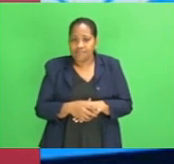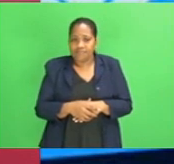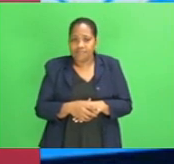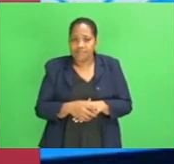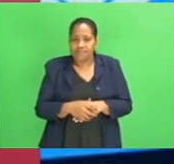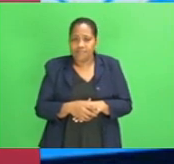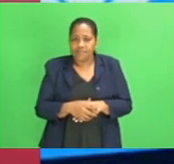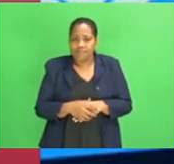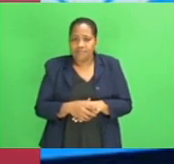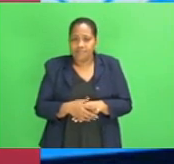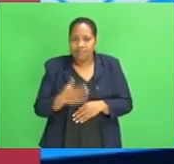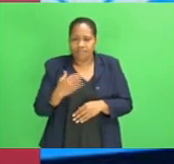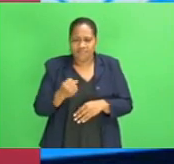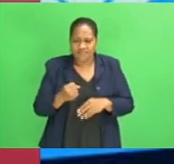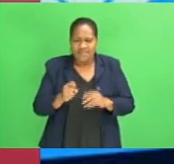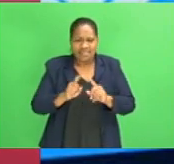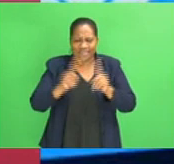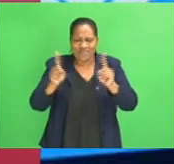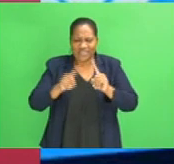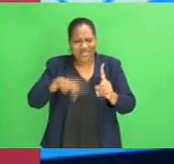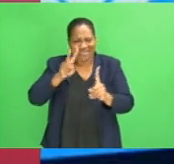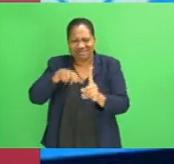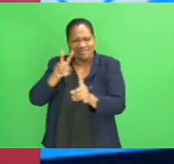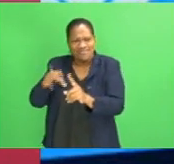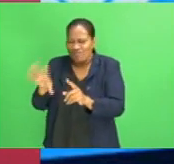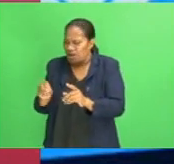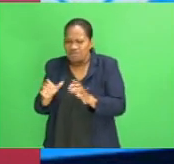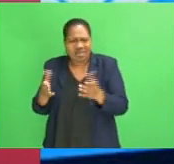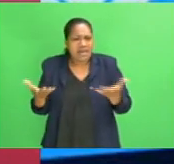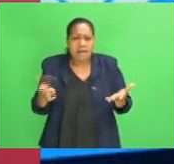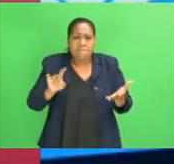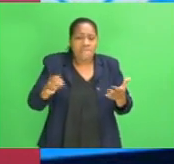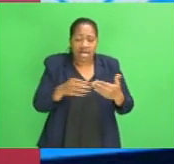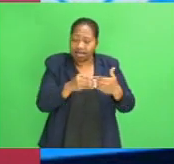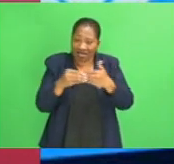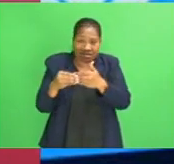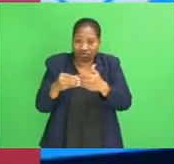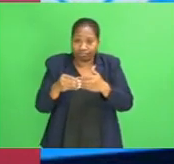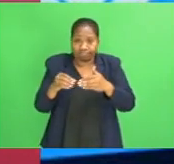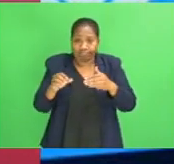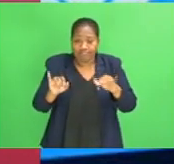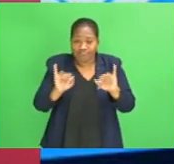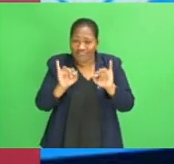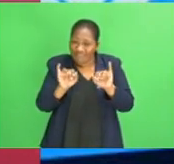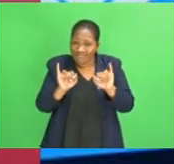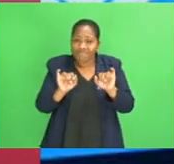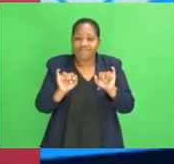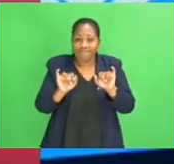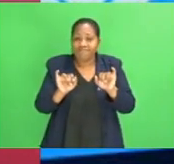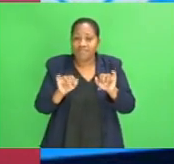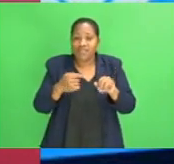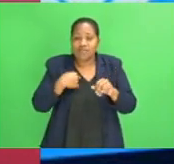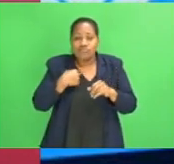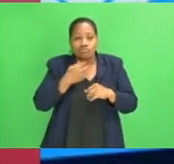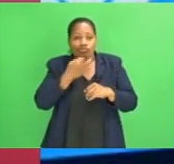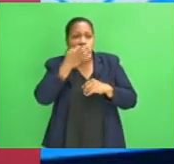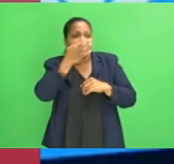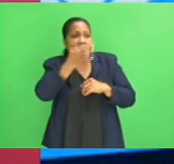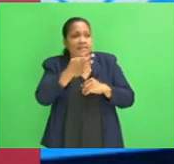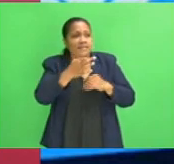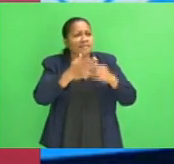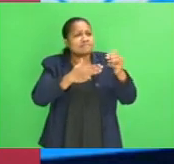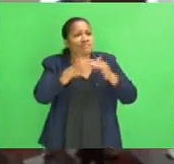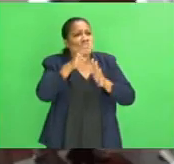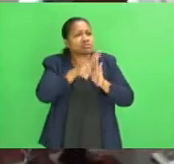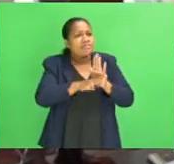different viewpoints within the party. But it's a leadership issue, and I will be seeking the guidance of the management board